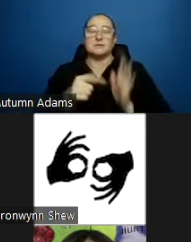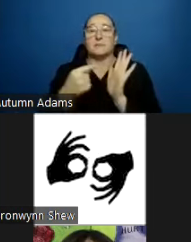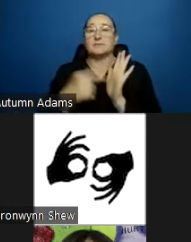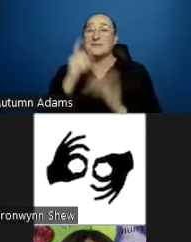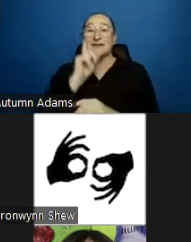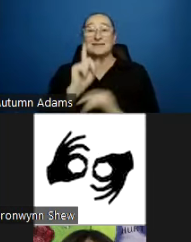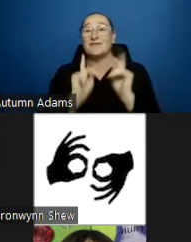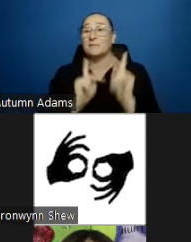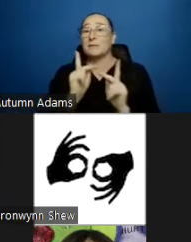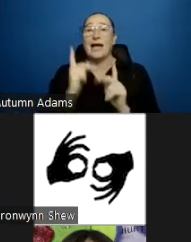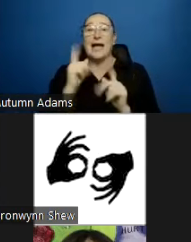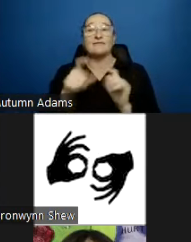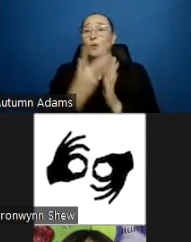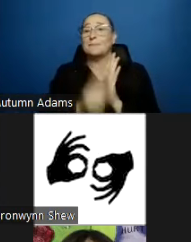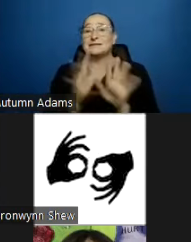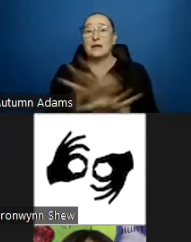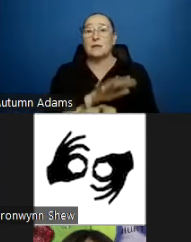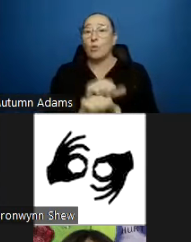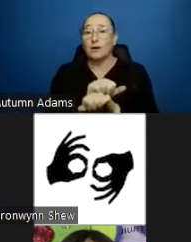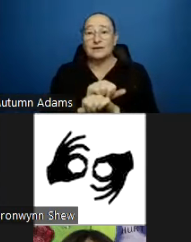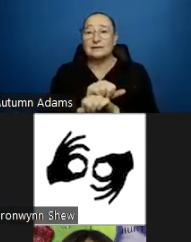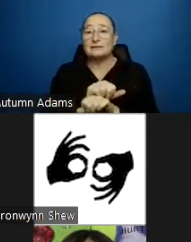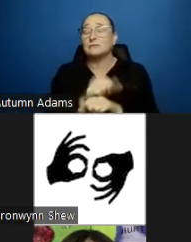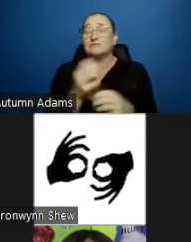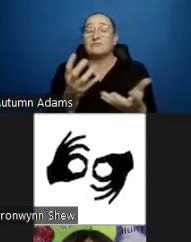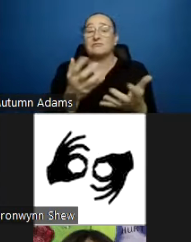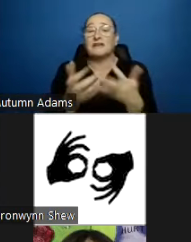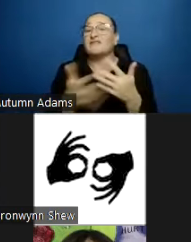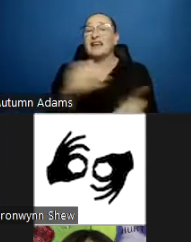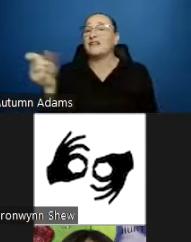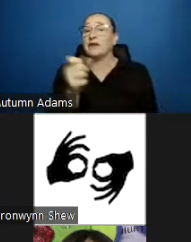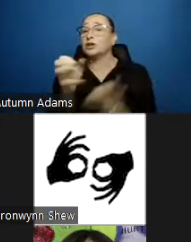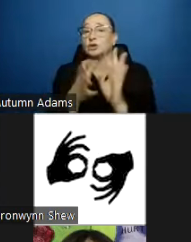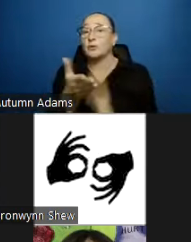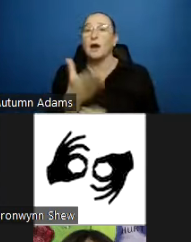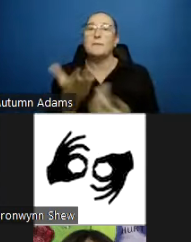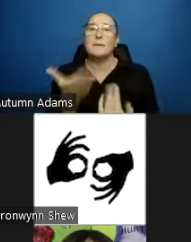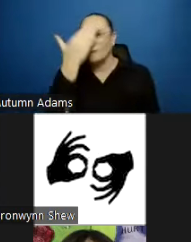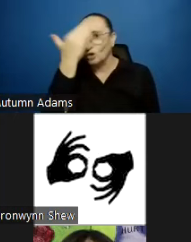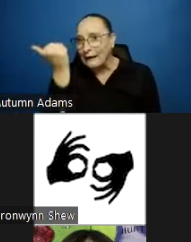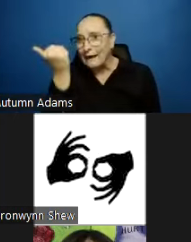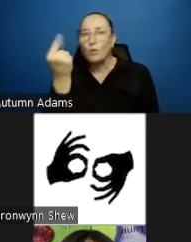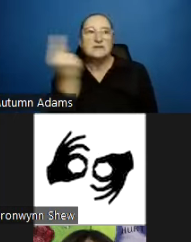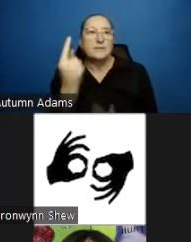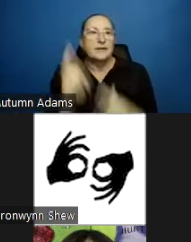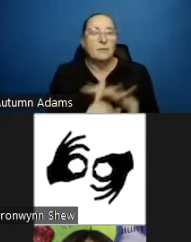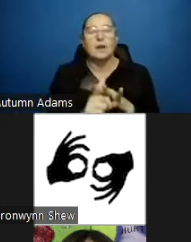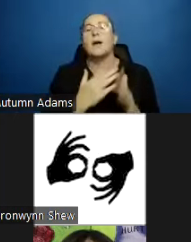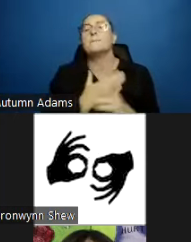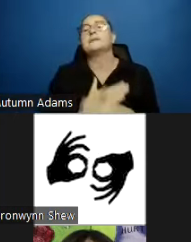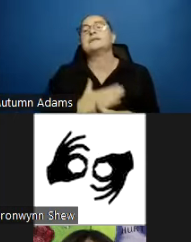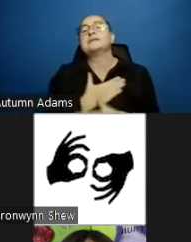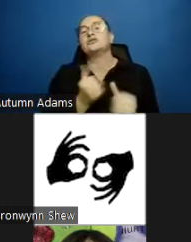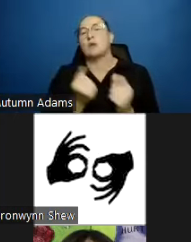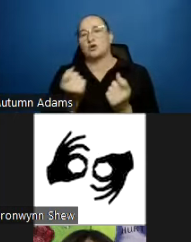have to miss those appointments, even if you get an interpreter. And that just happens. Maybe they forget, maybe something has come up. Please try to be understanding when